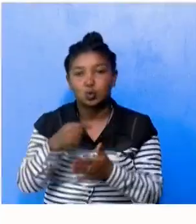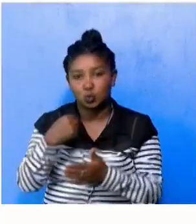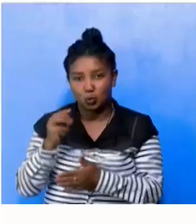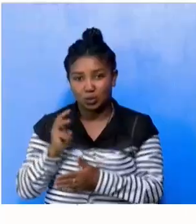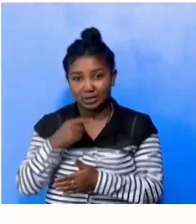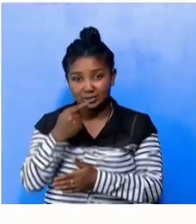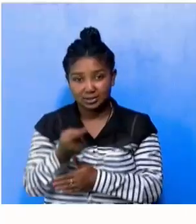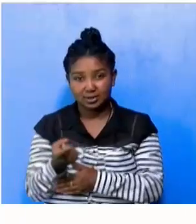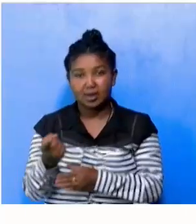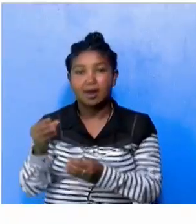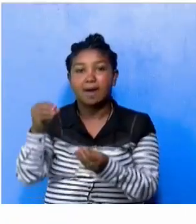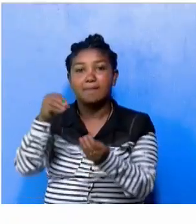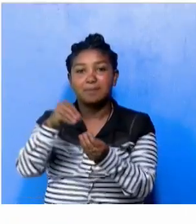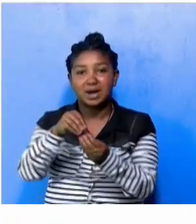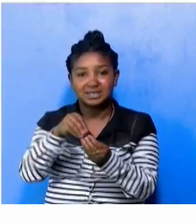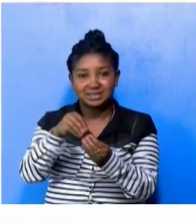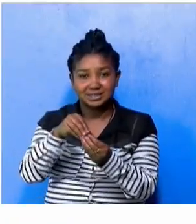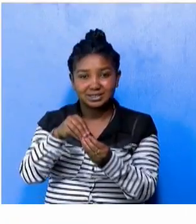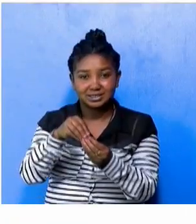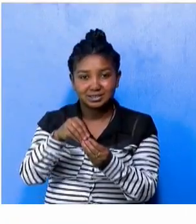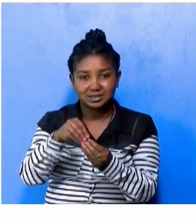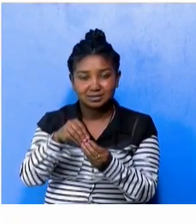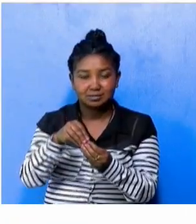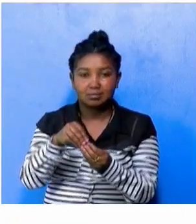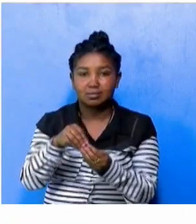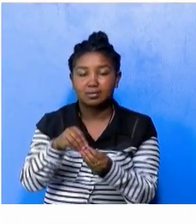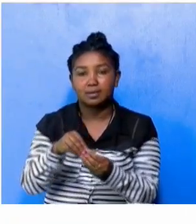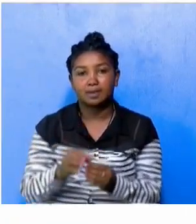say maths.